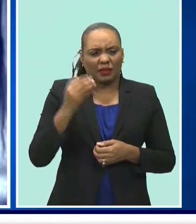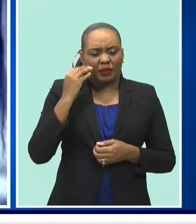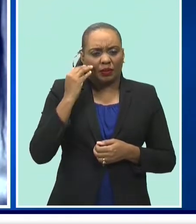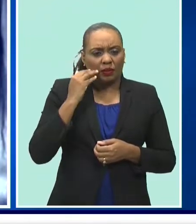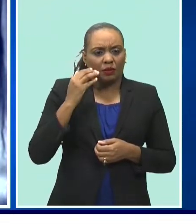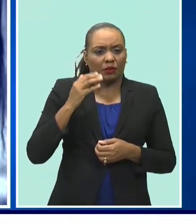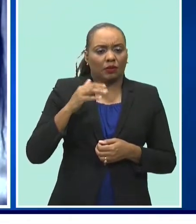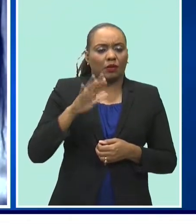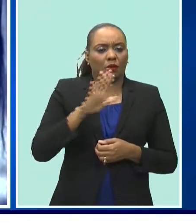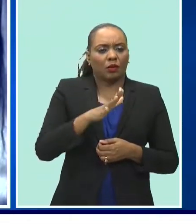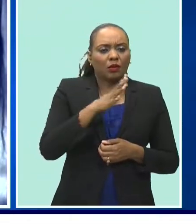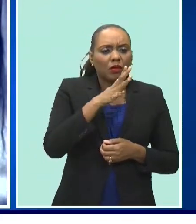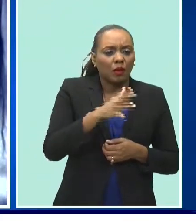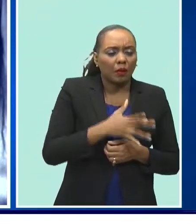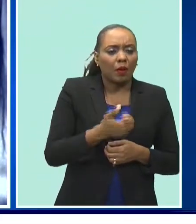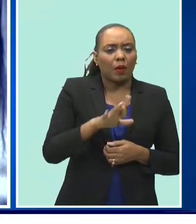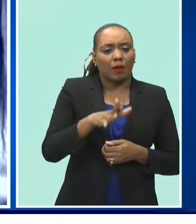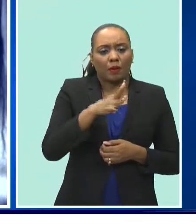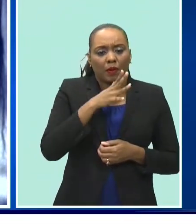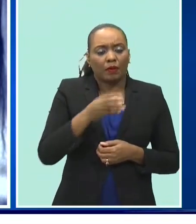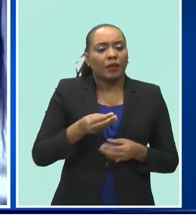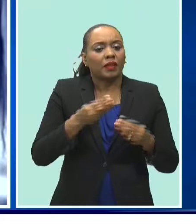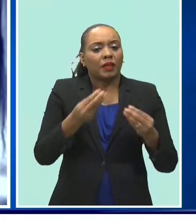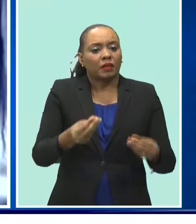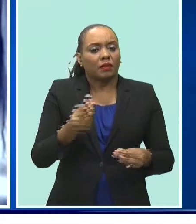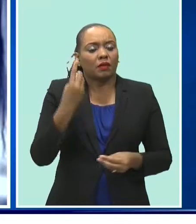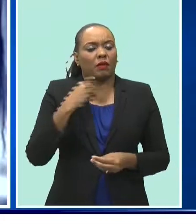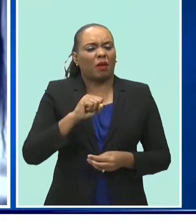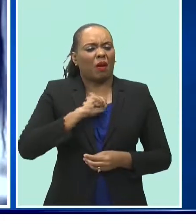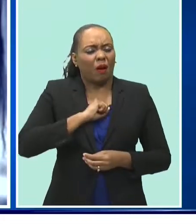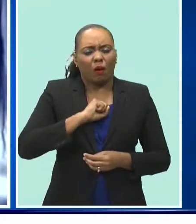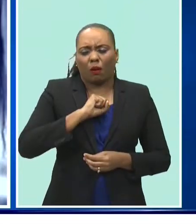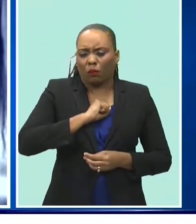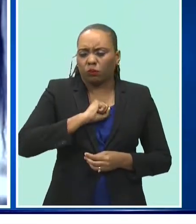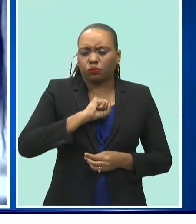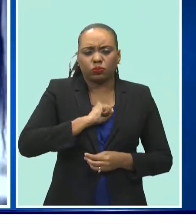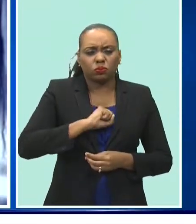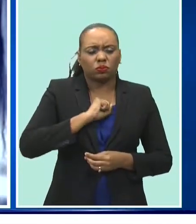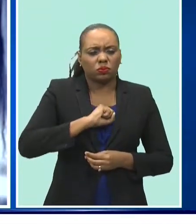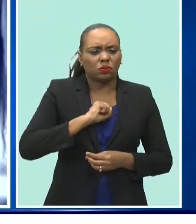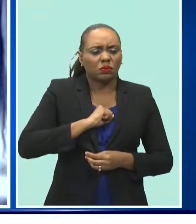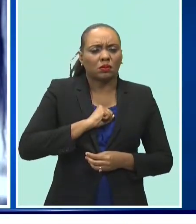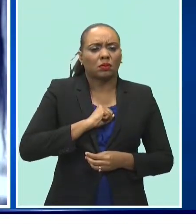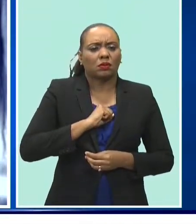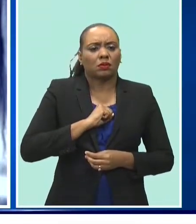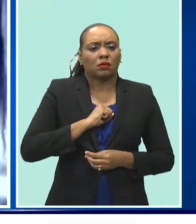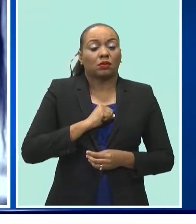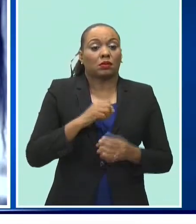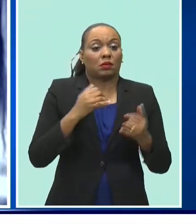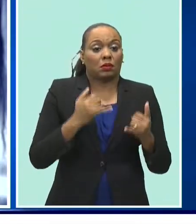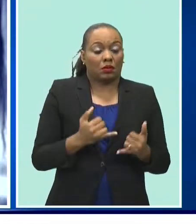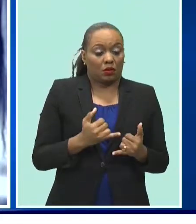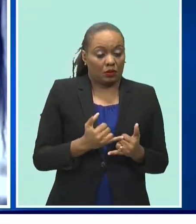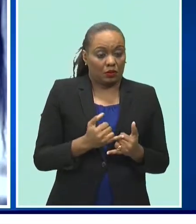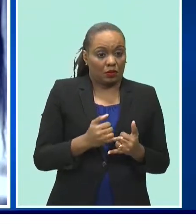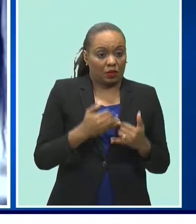and mommy would give you for the persistent cough is now being used with